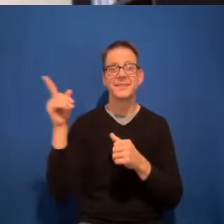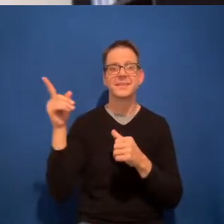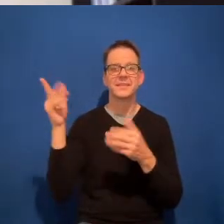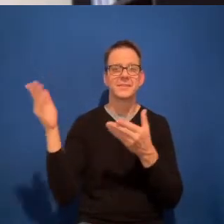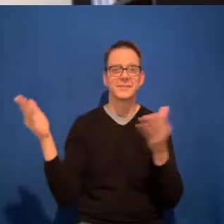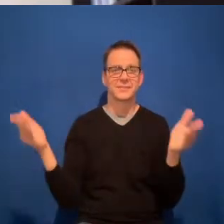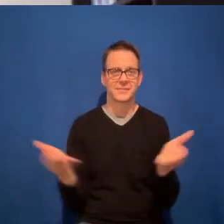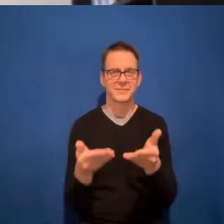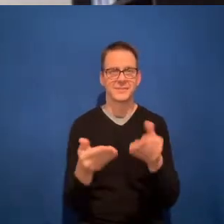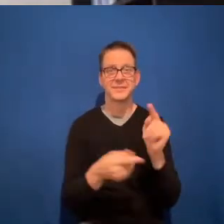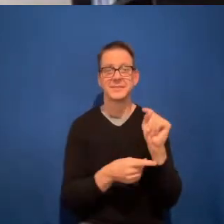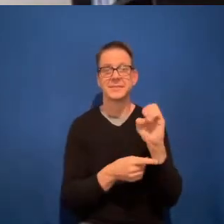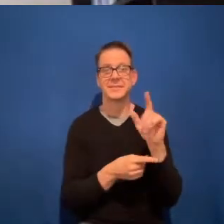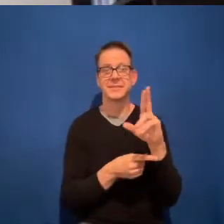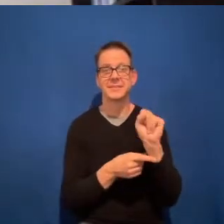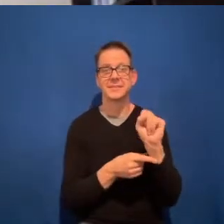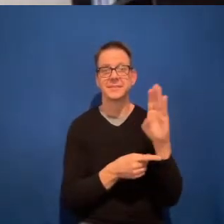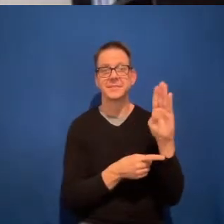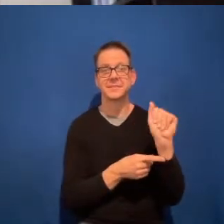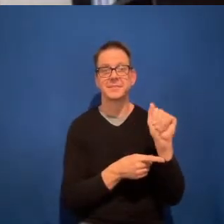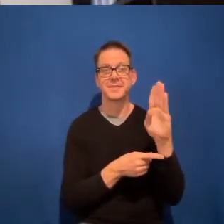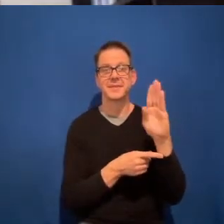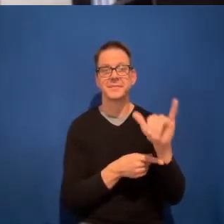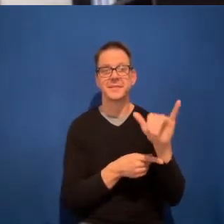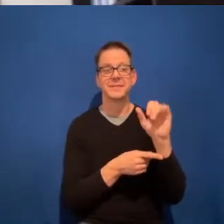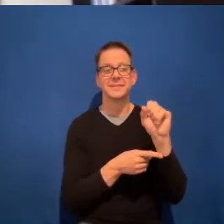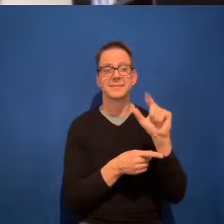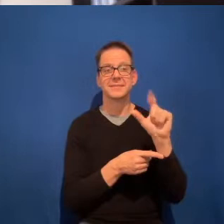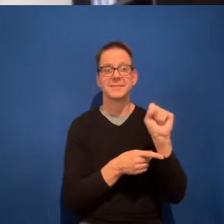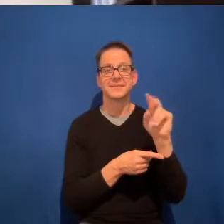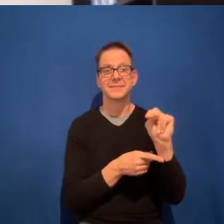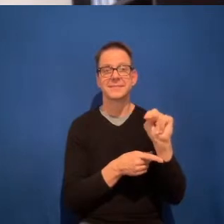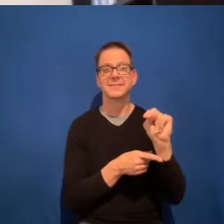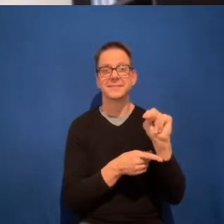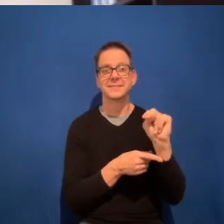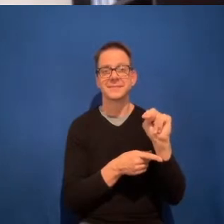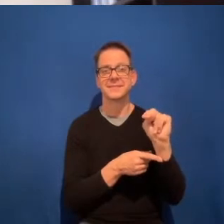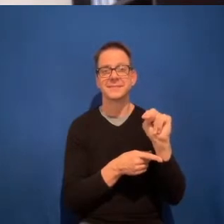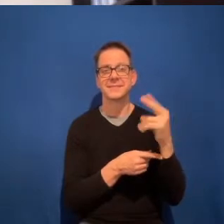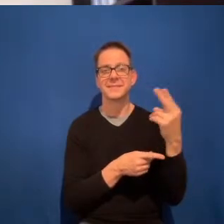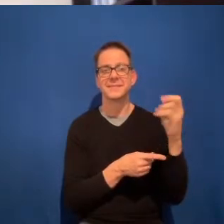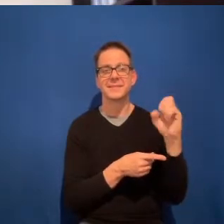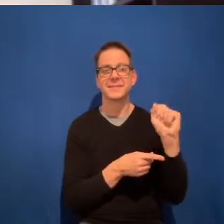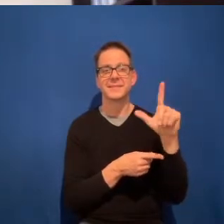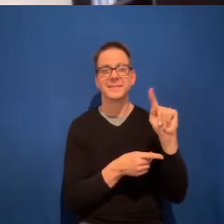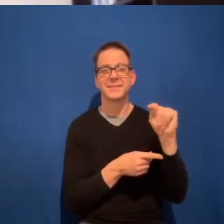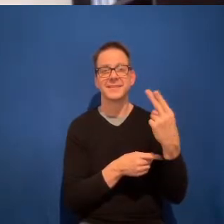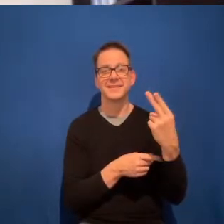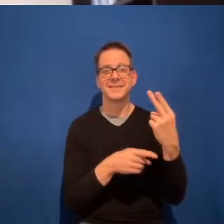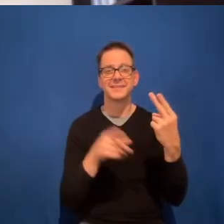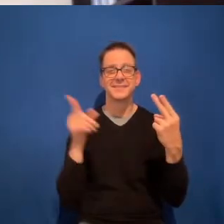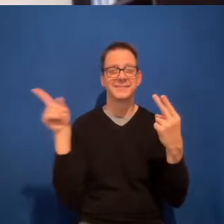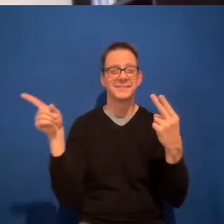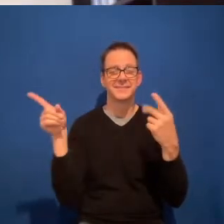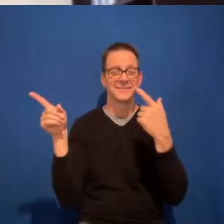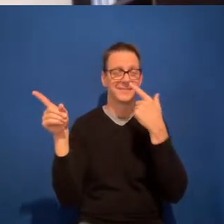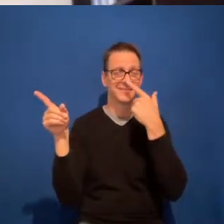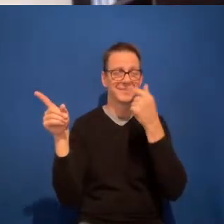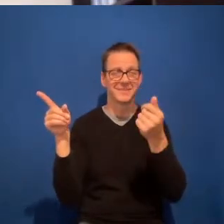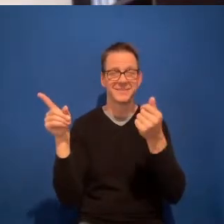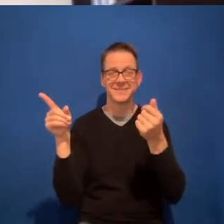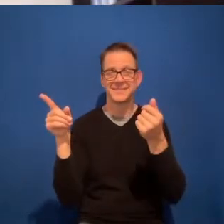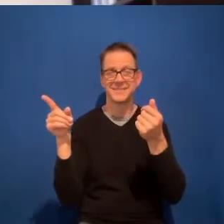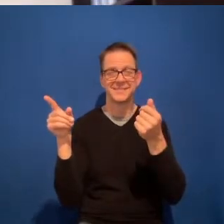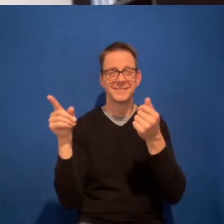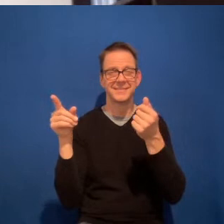it was clear that they're not interested in finding a public platform, or even supporting the work that doctors had